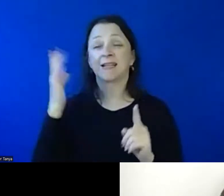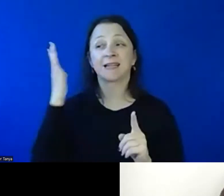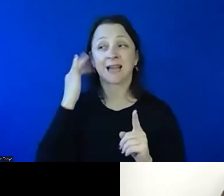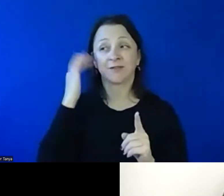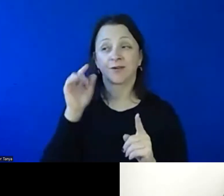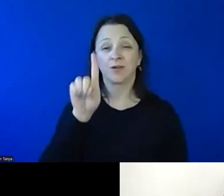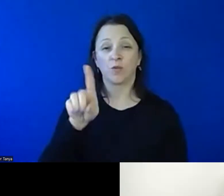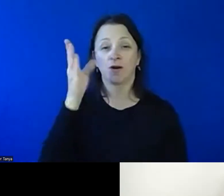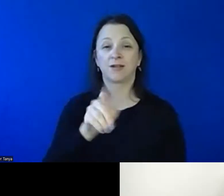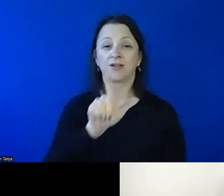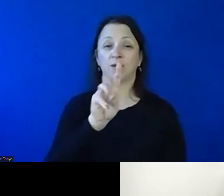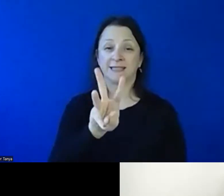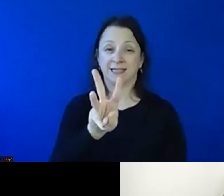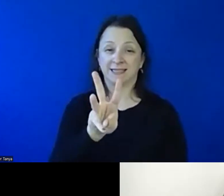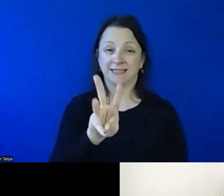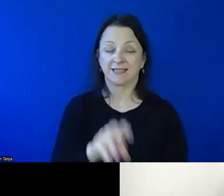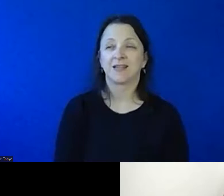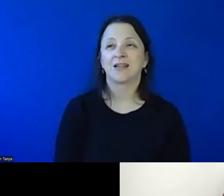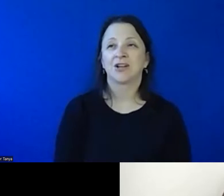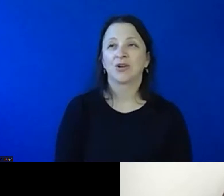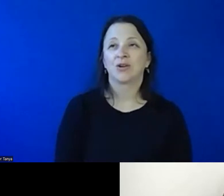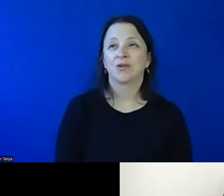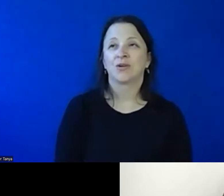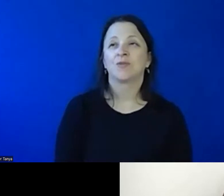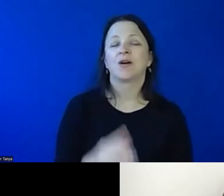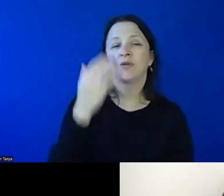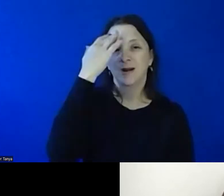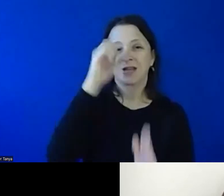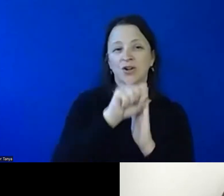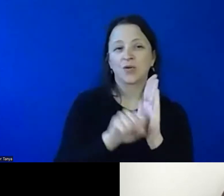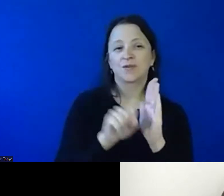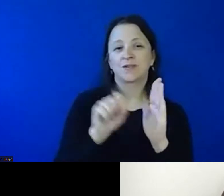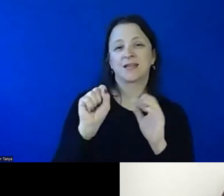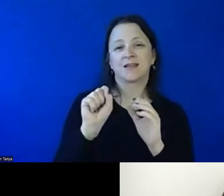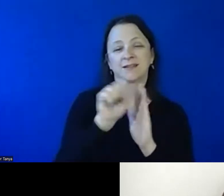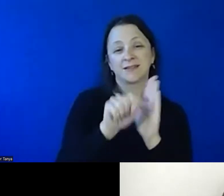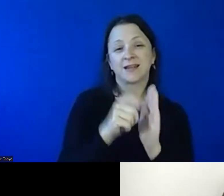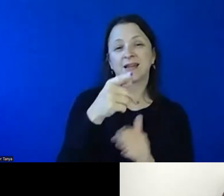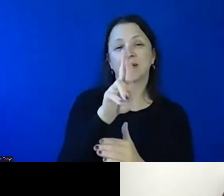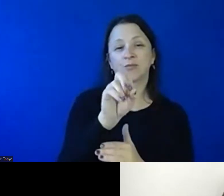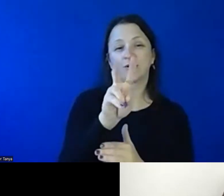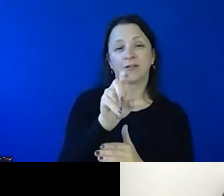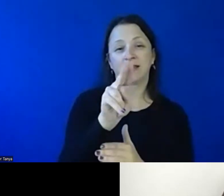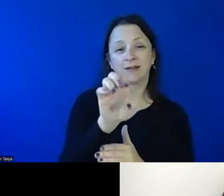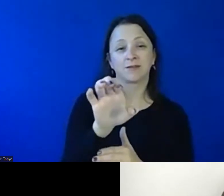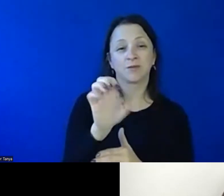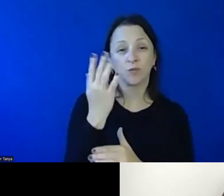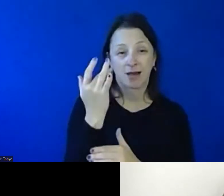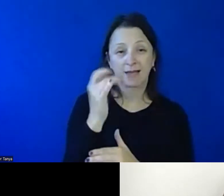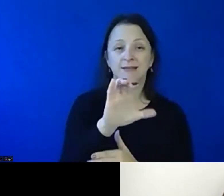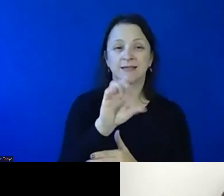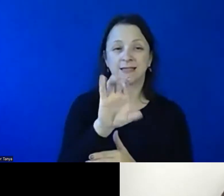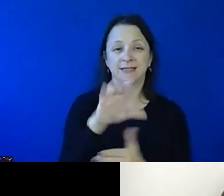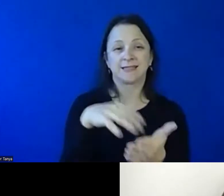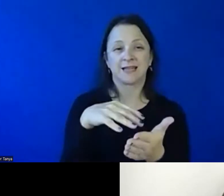26. So the reason why we know state prevalence is because those are states that have CDC studies that